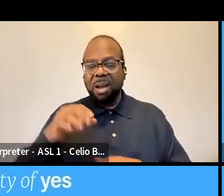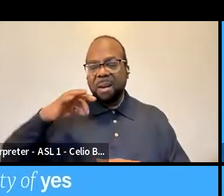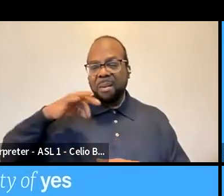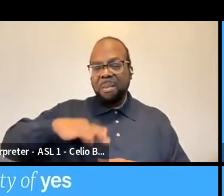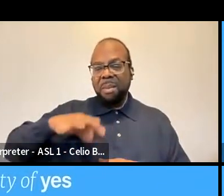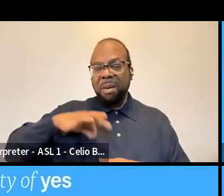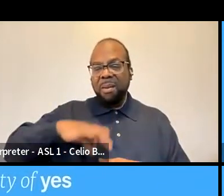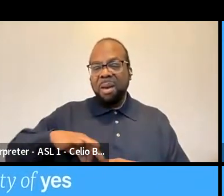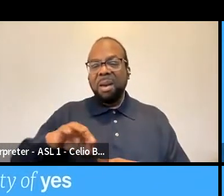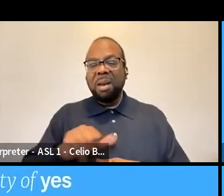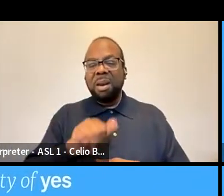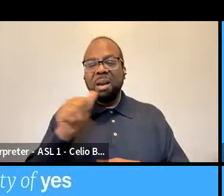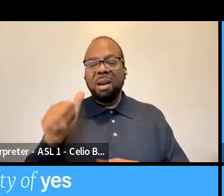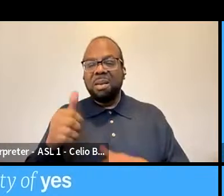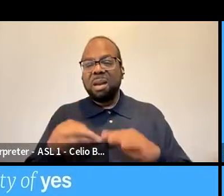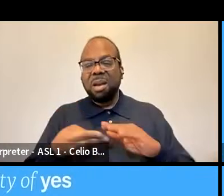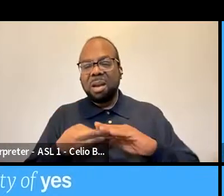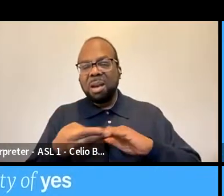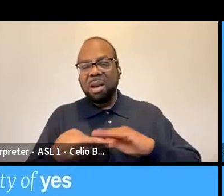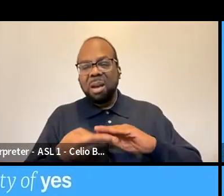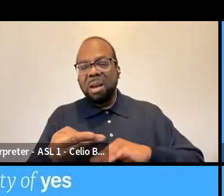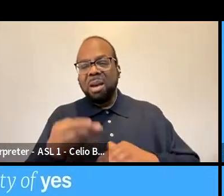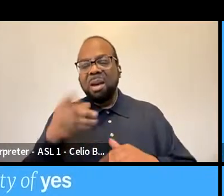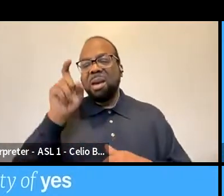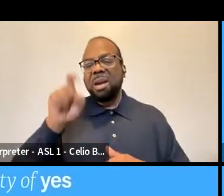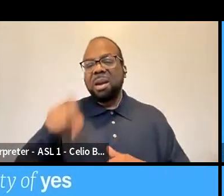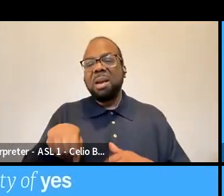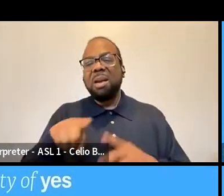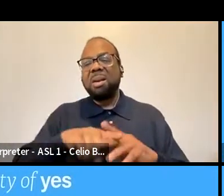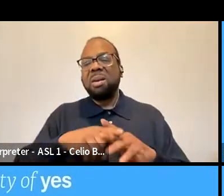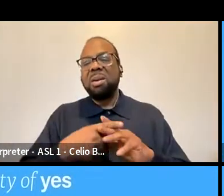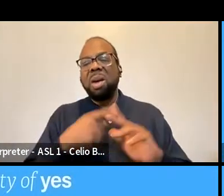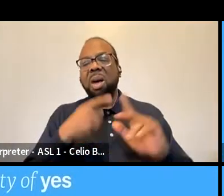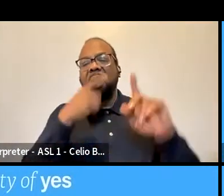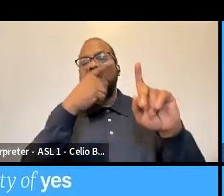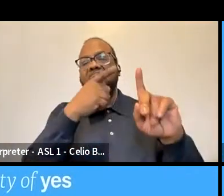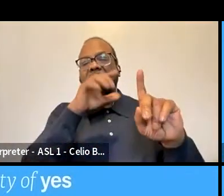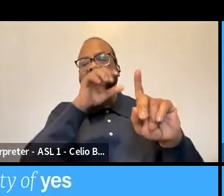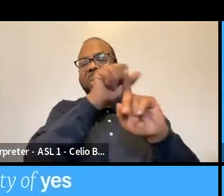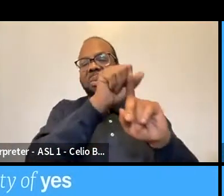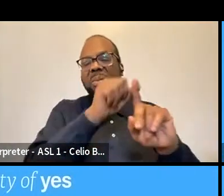any other subsidies that will be needed to implement the goals that you're trying to reach?